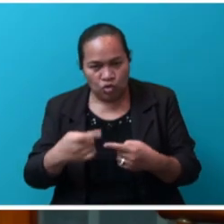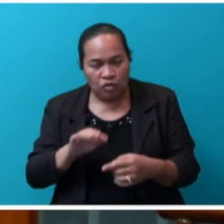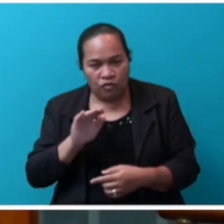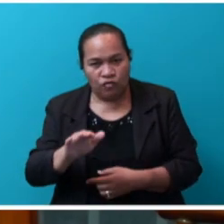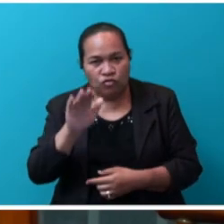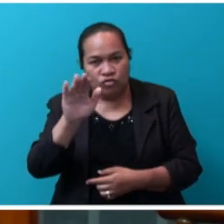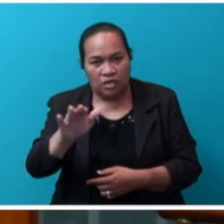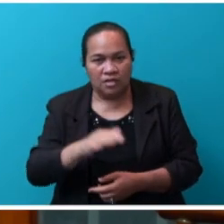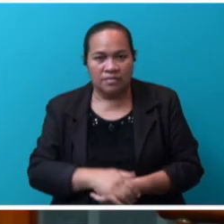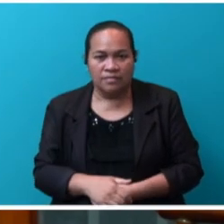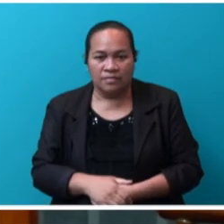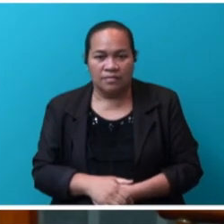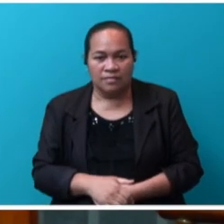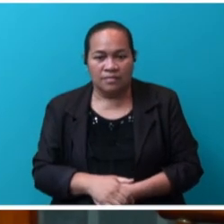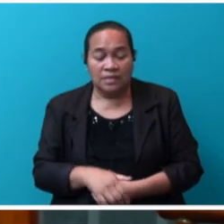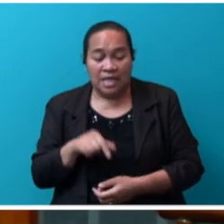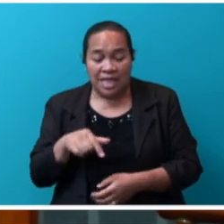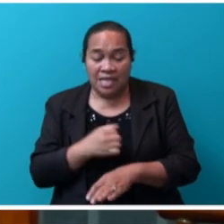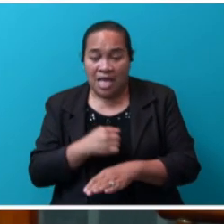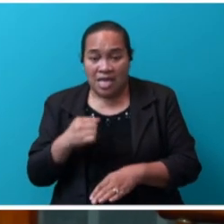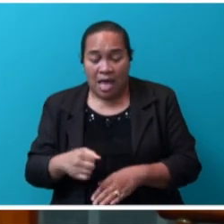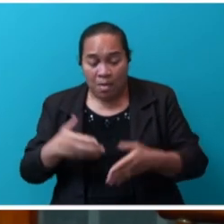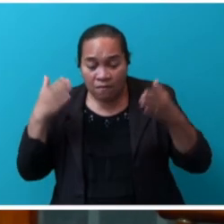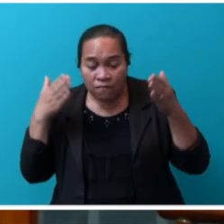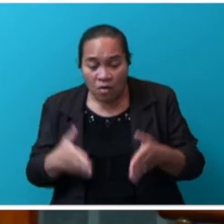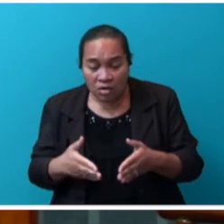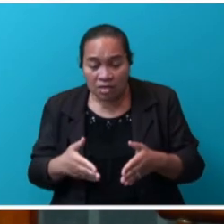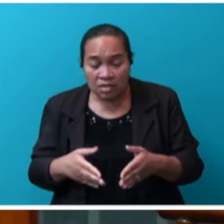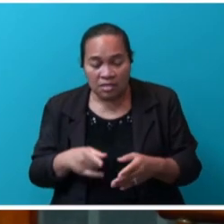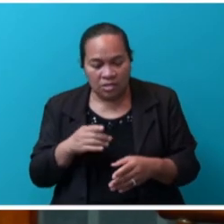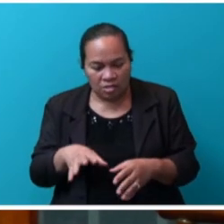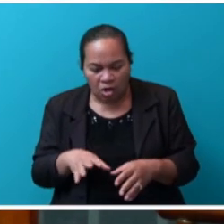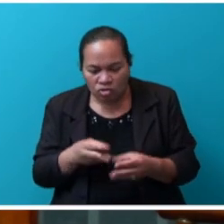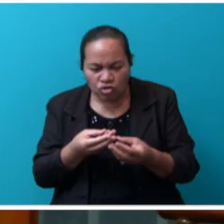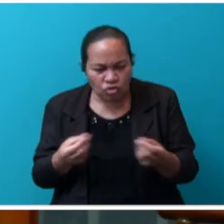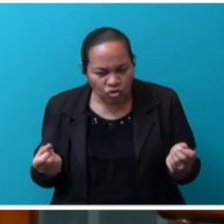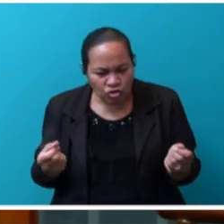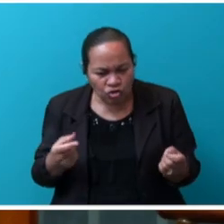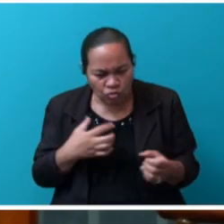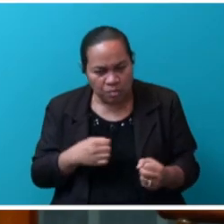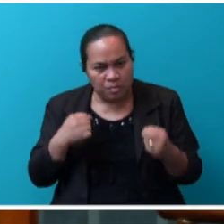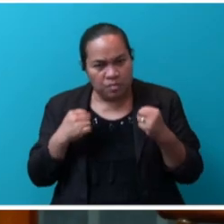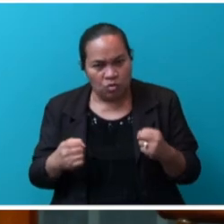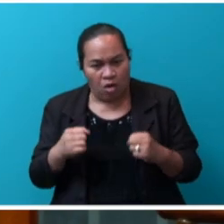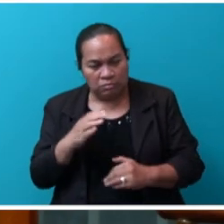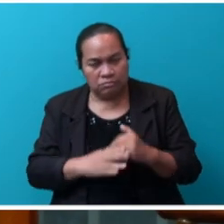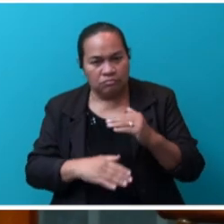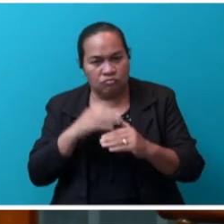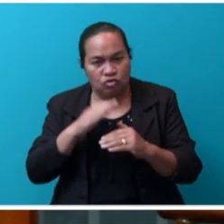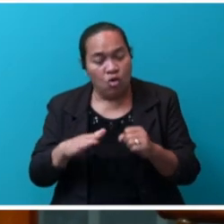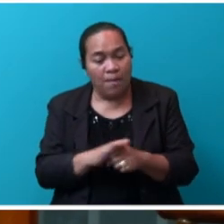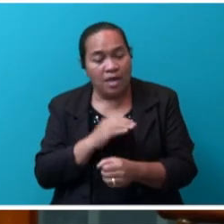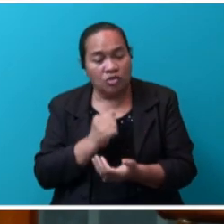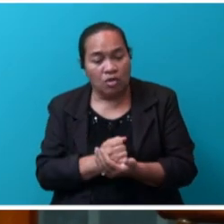future. However, this government is focused on investing in solutions for building strong systems and ensuring that our